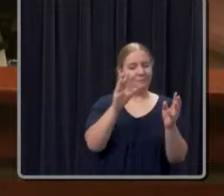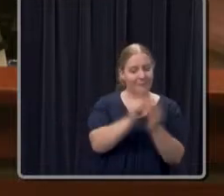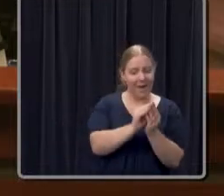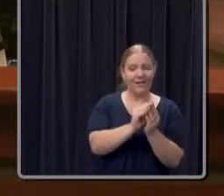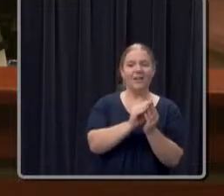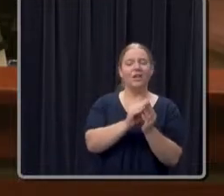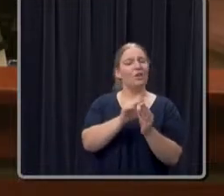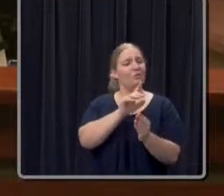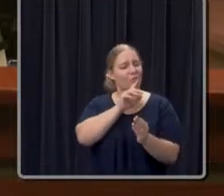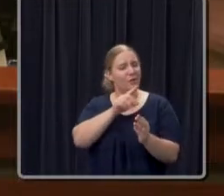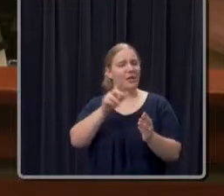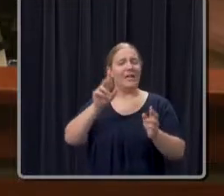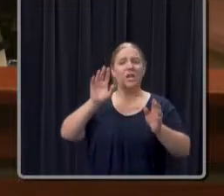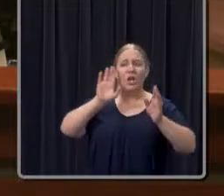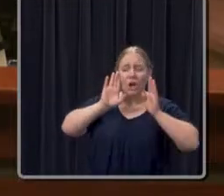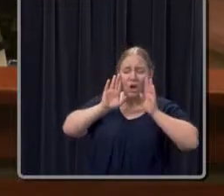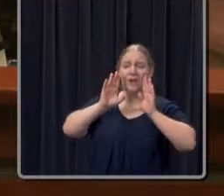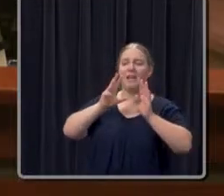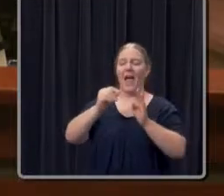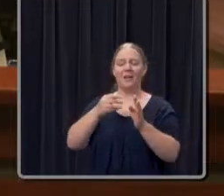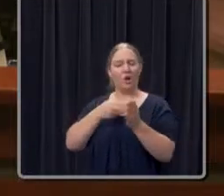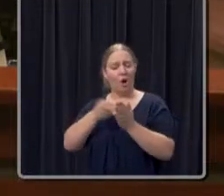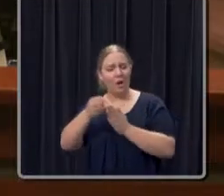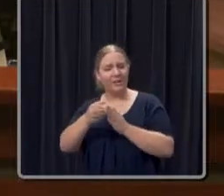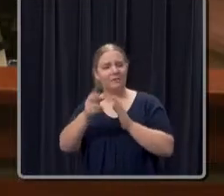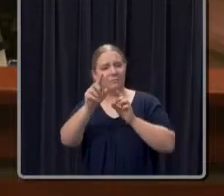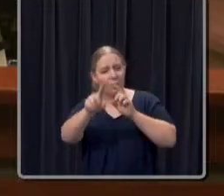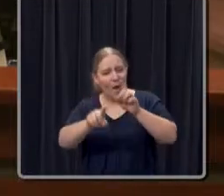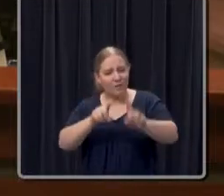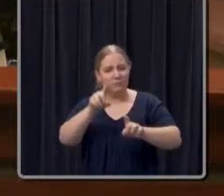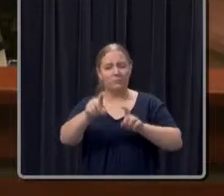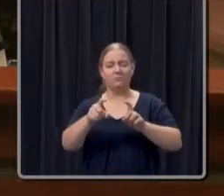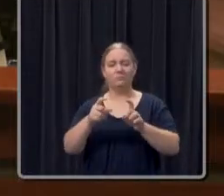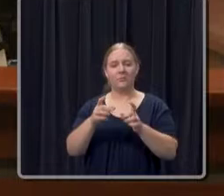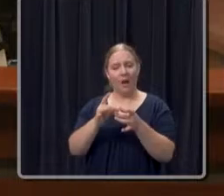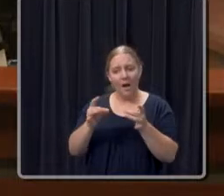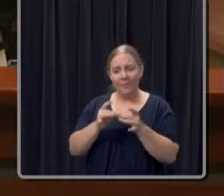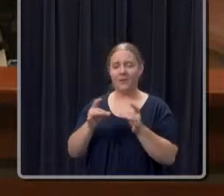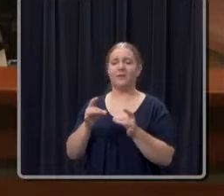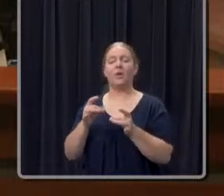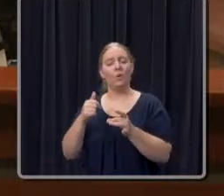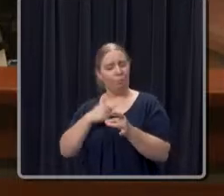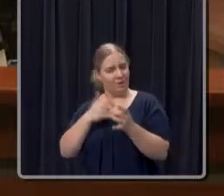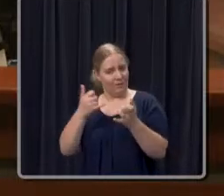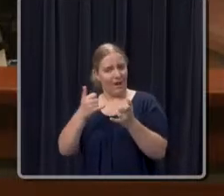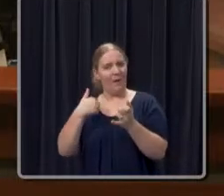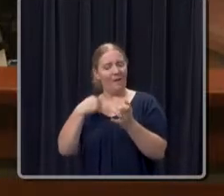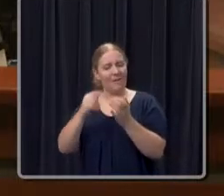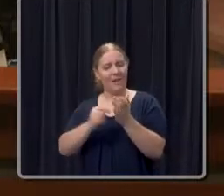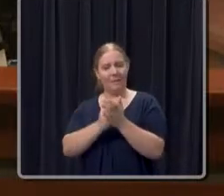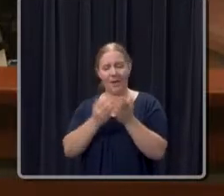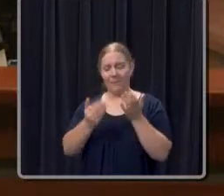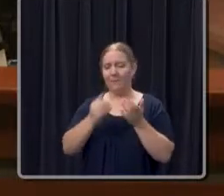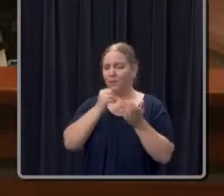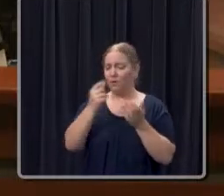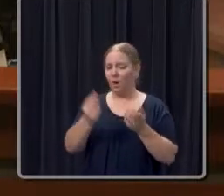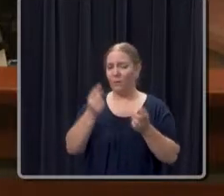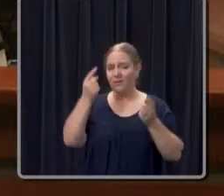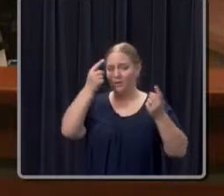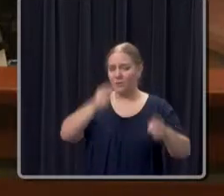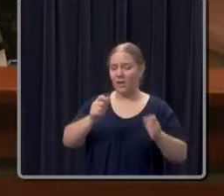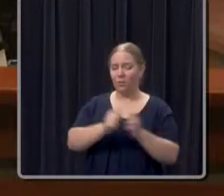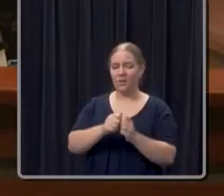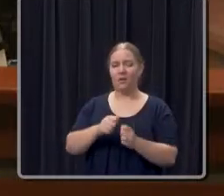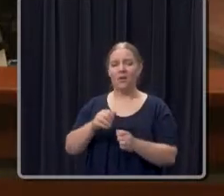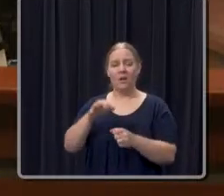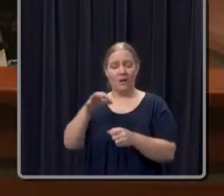honest conversations and the honest questions and those kinds of things. We certainly are at a time where we may not always agree with our elected